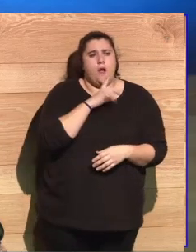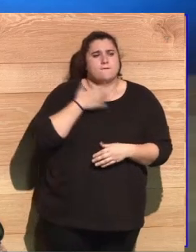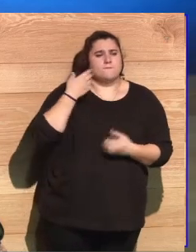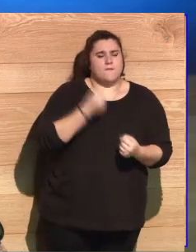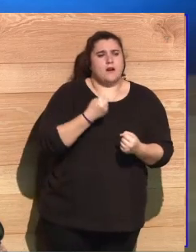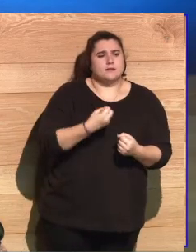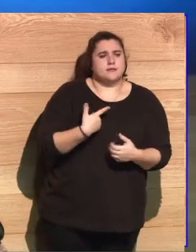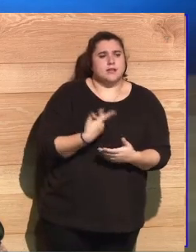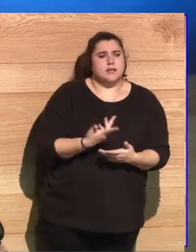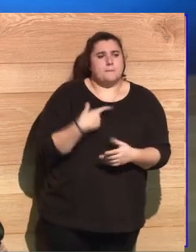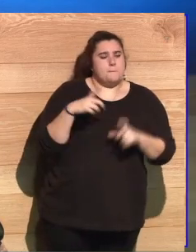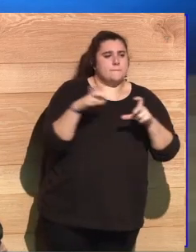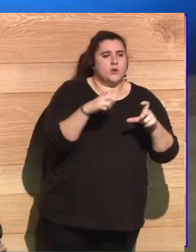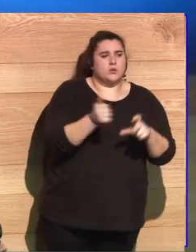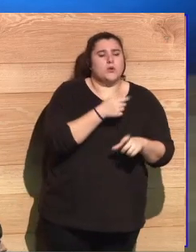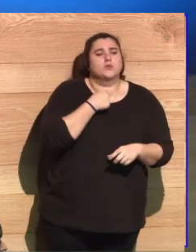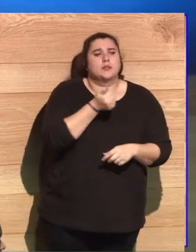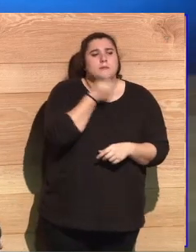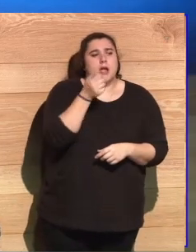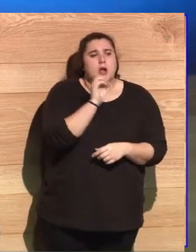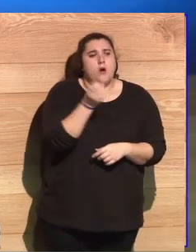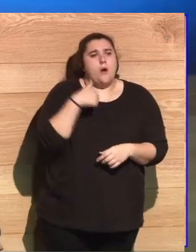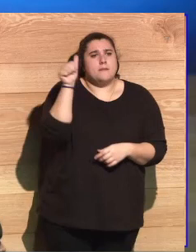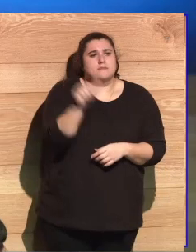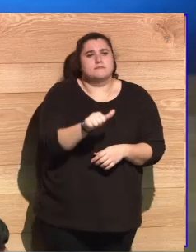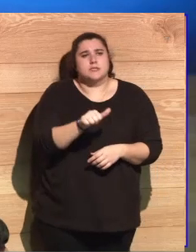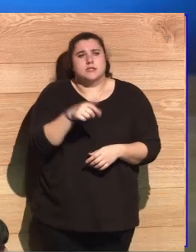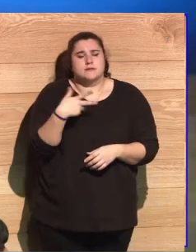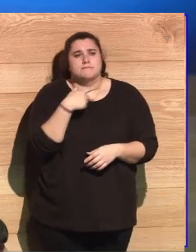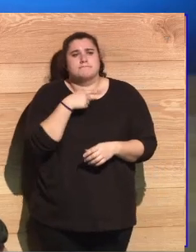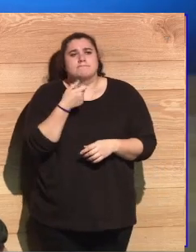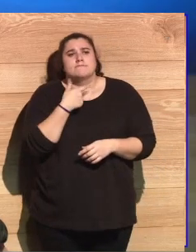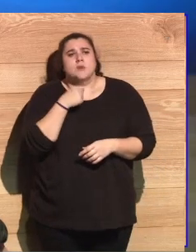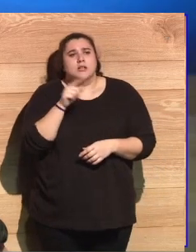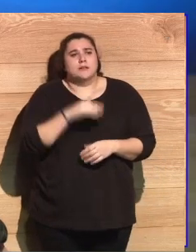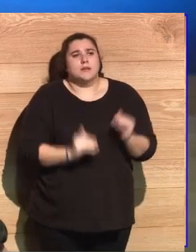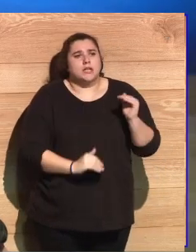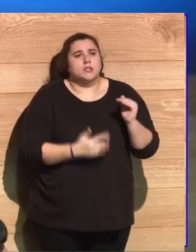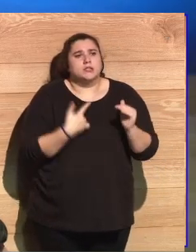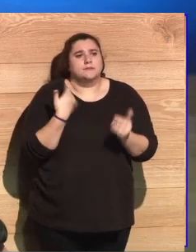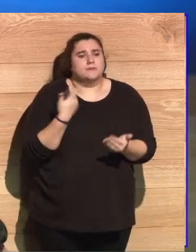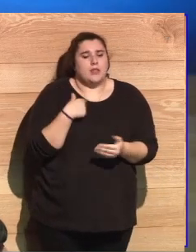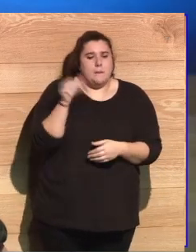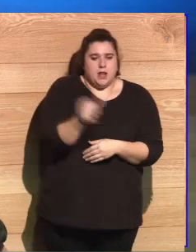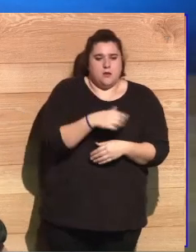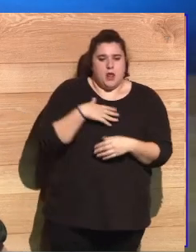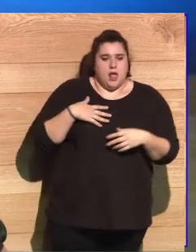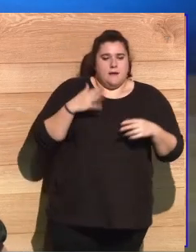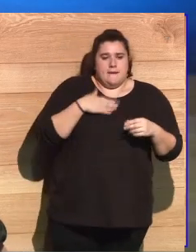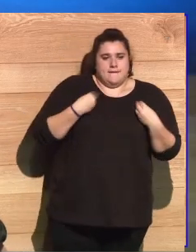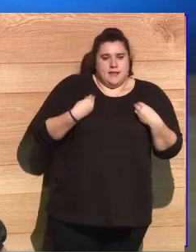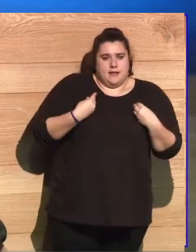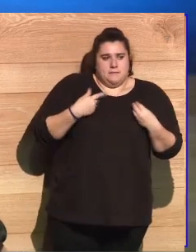You've been really overwhelming. Do you like to be taking pictures or not? A movie like about me?